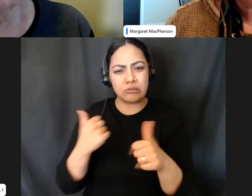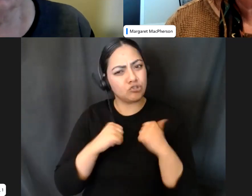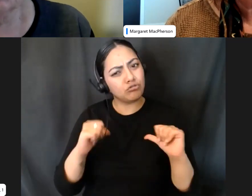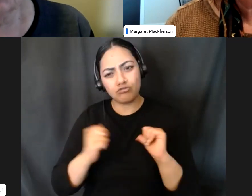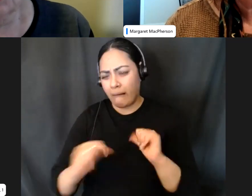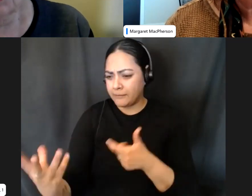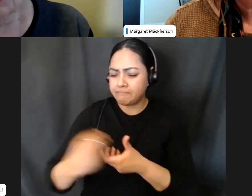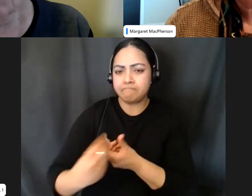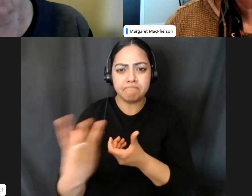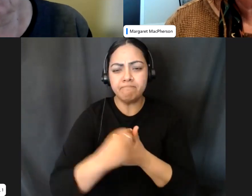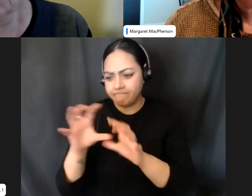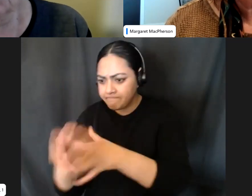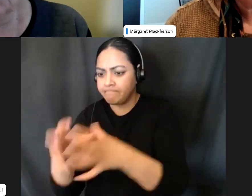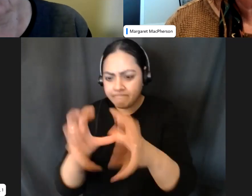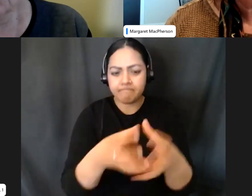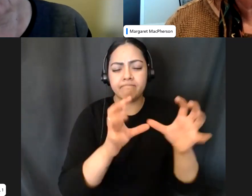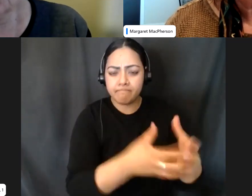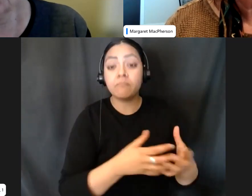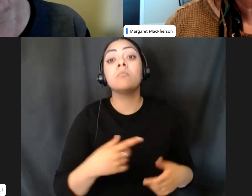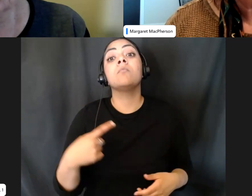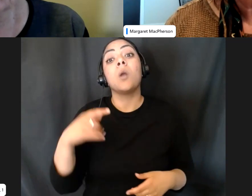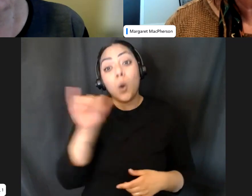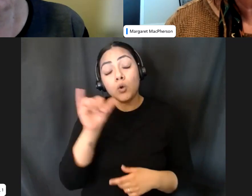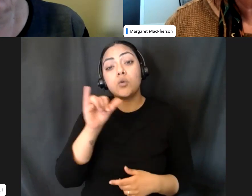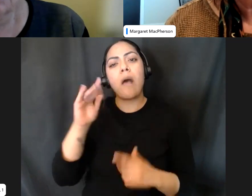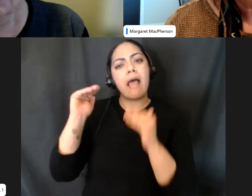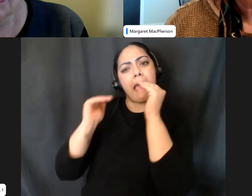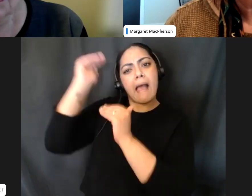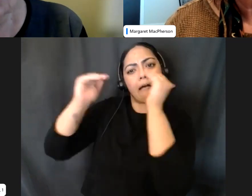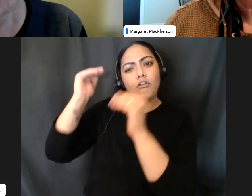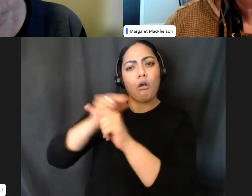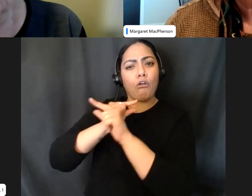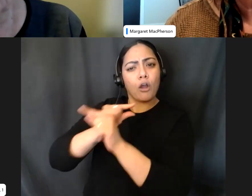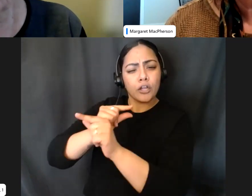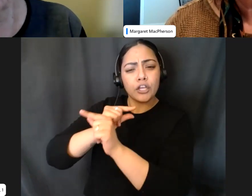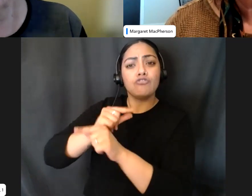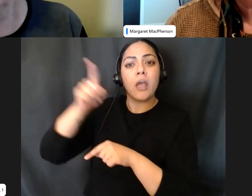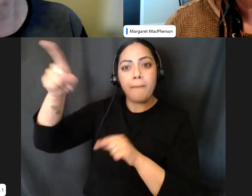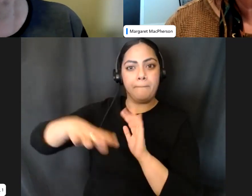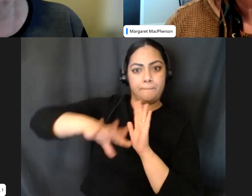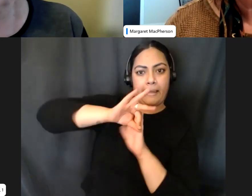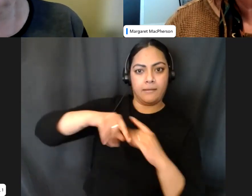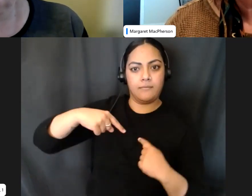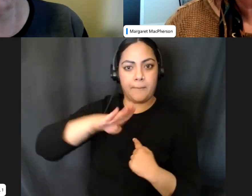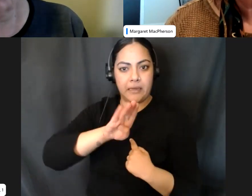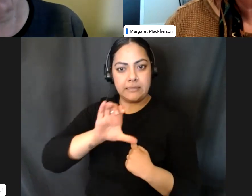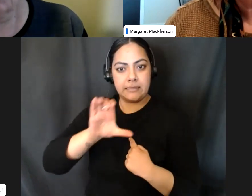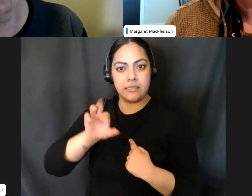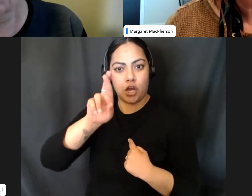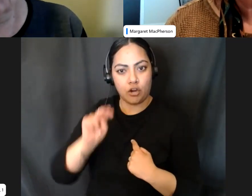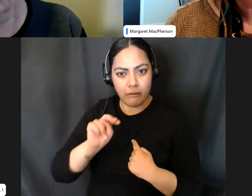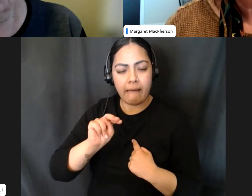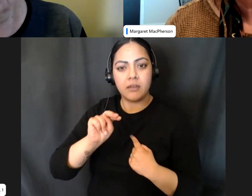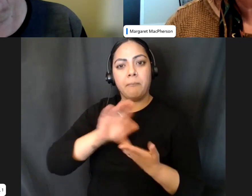mandated under the adult guardianship in British Columbia to be the designated agencies for abuse, neglect,